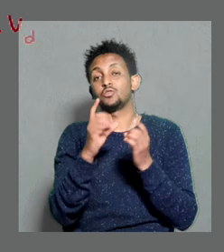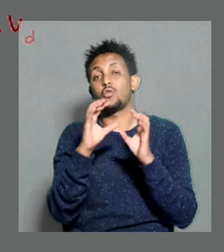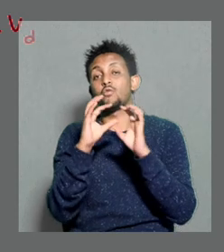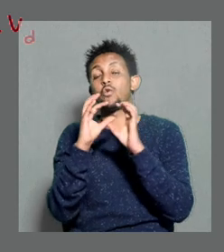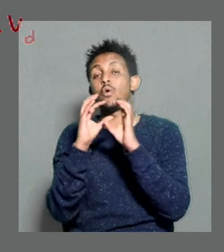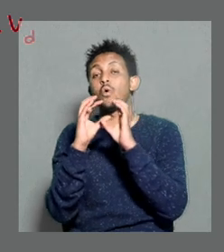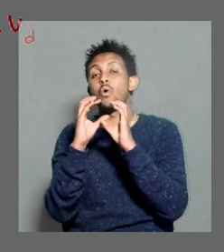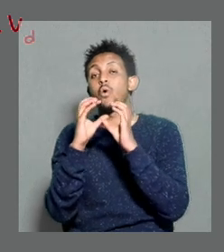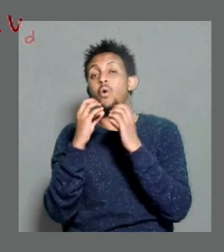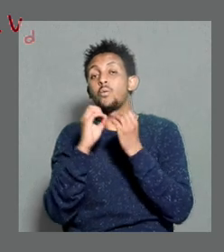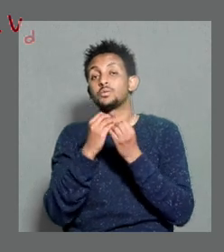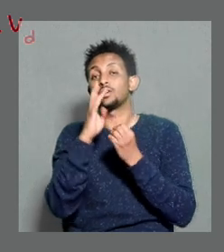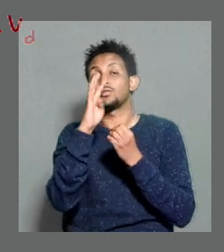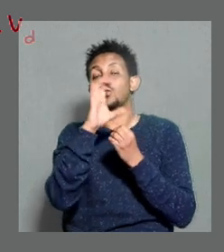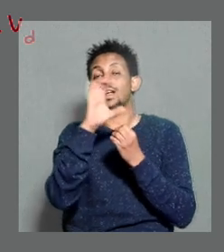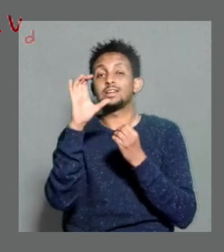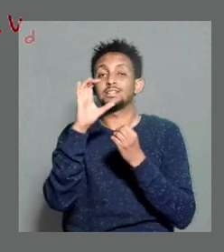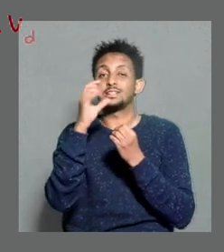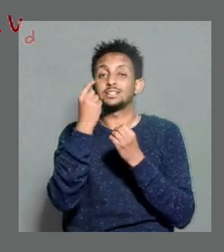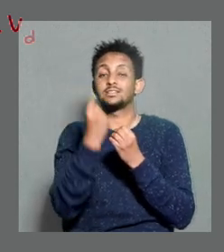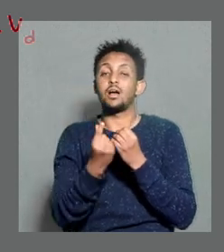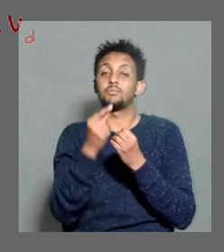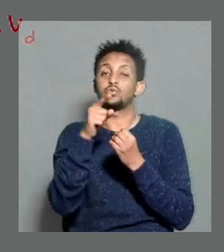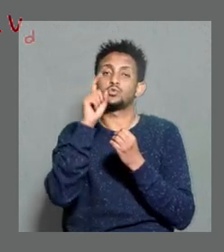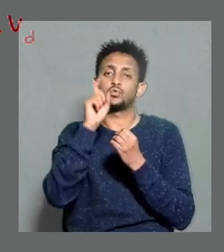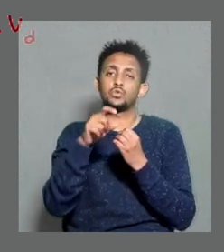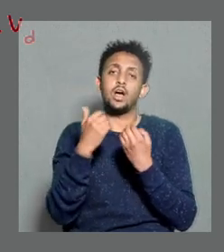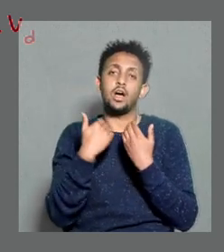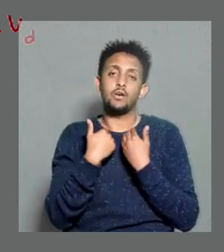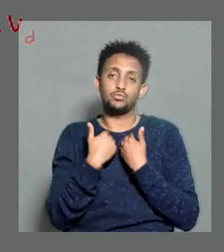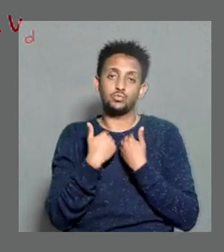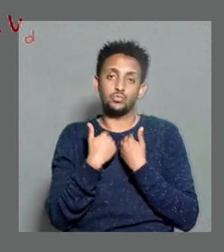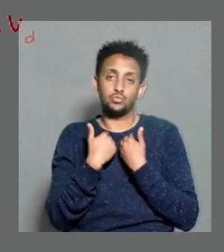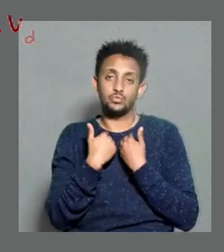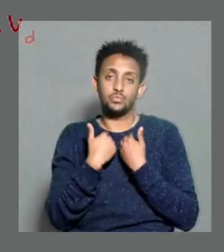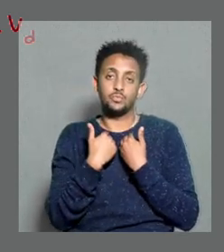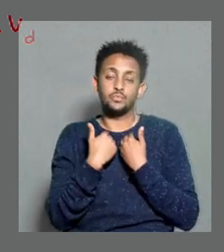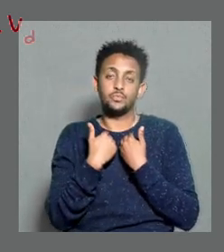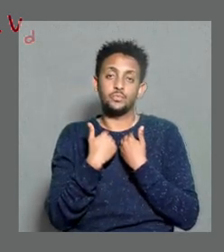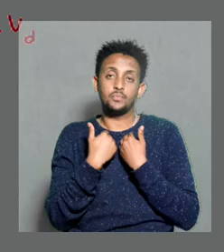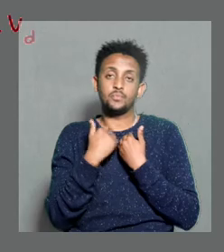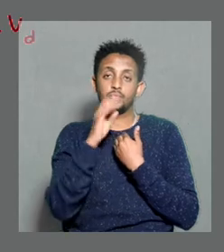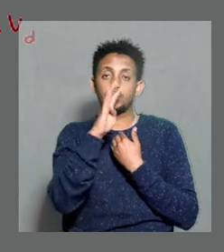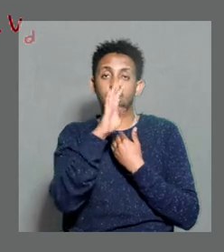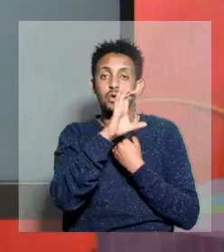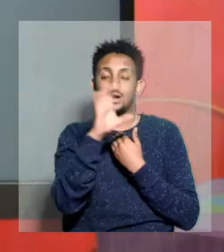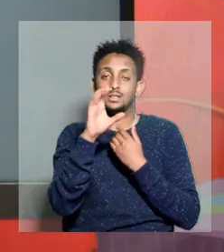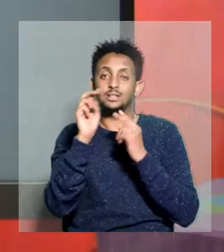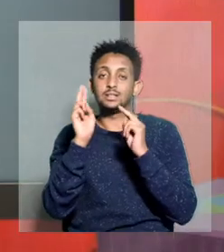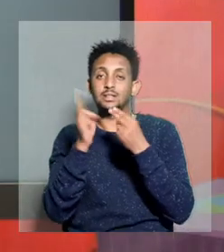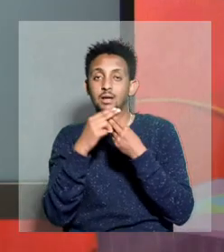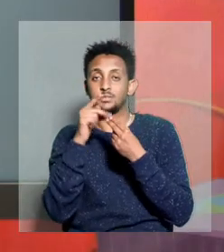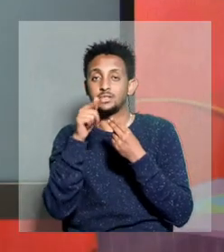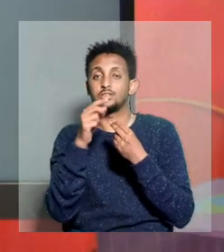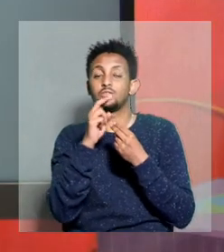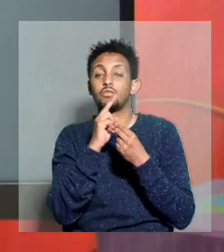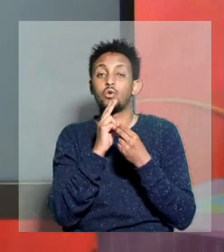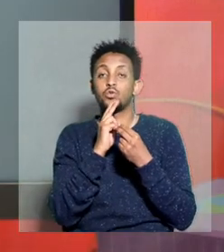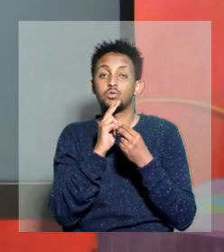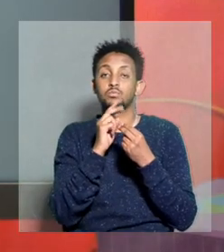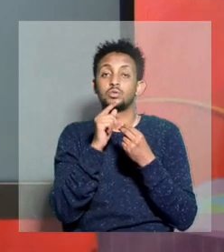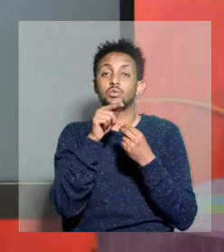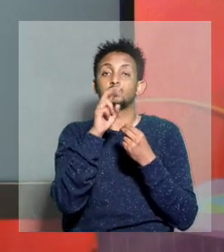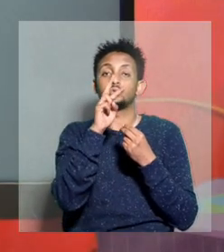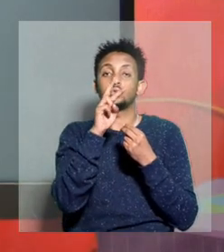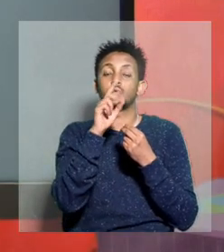object is 400 kilograms. So you should have to put it 400 times this volume, which